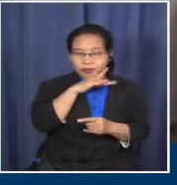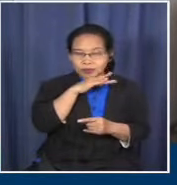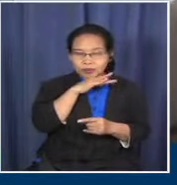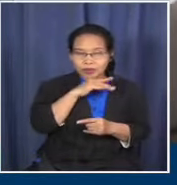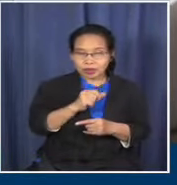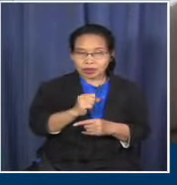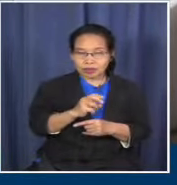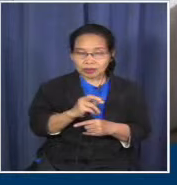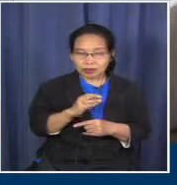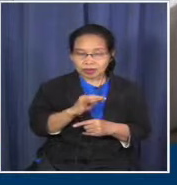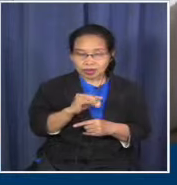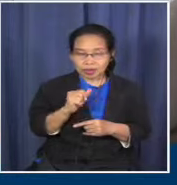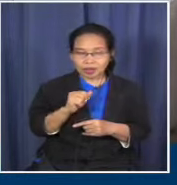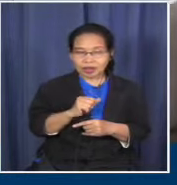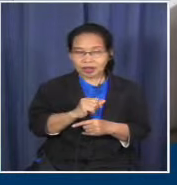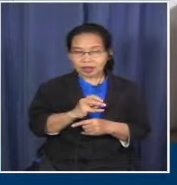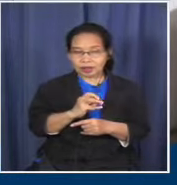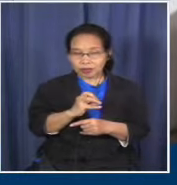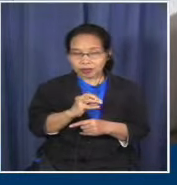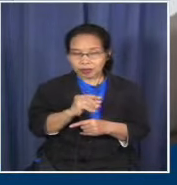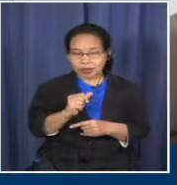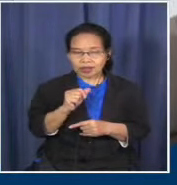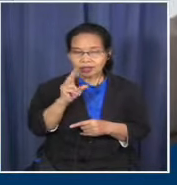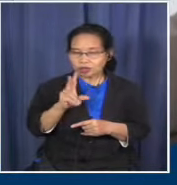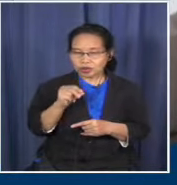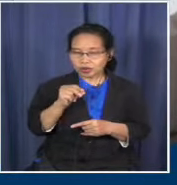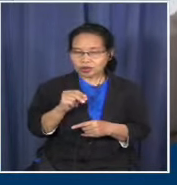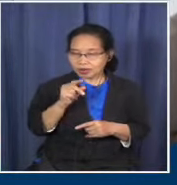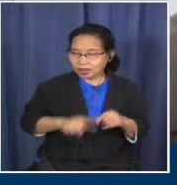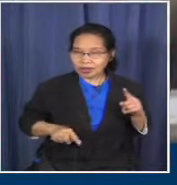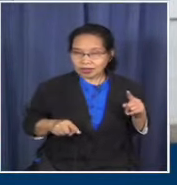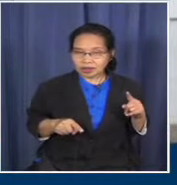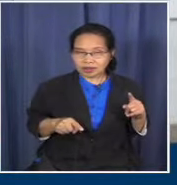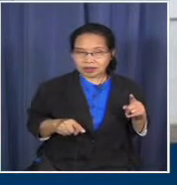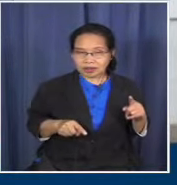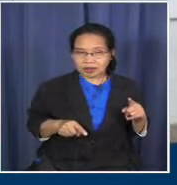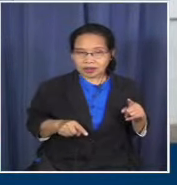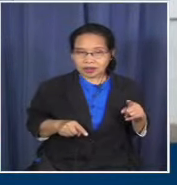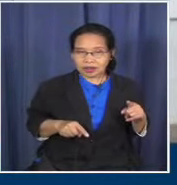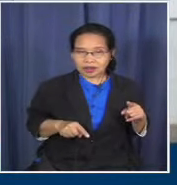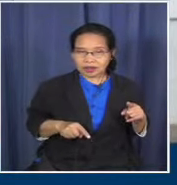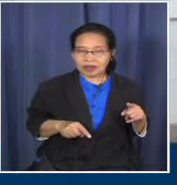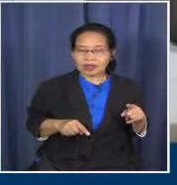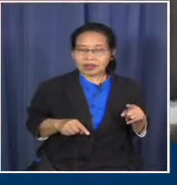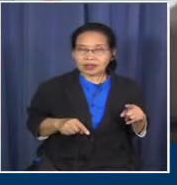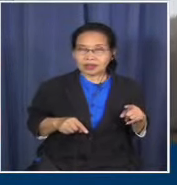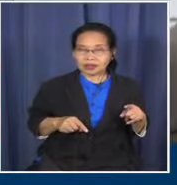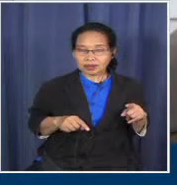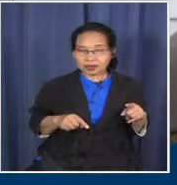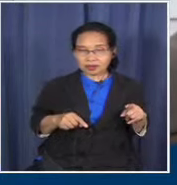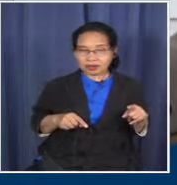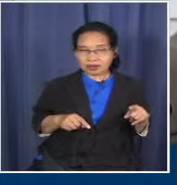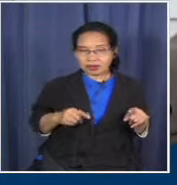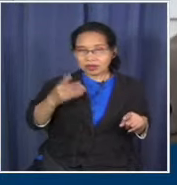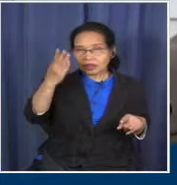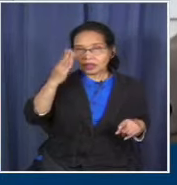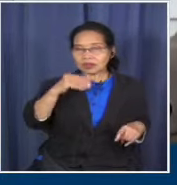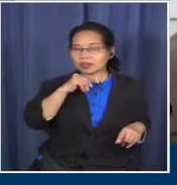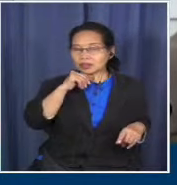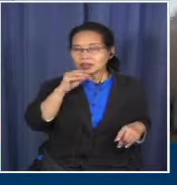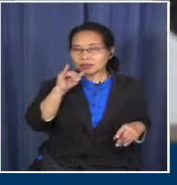from apes, from chimpanzees, from bacteria, spirogyra, bacteria. That is impossible. If that were